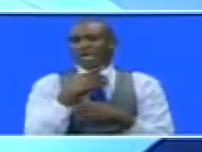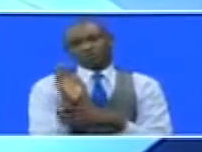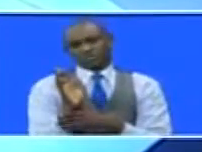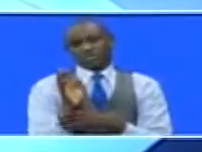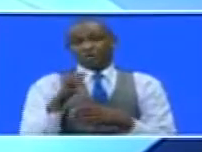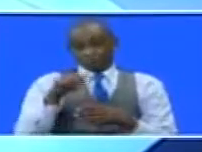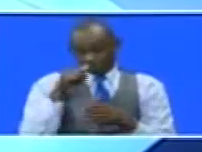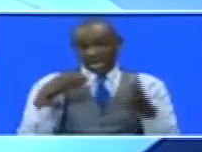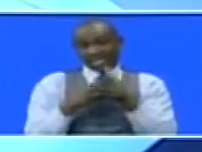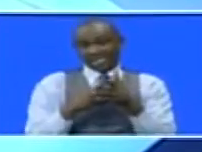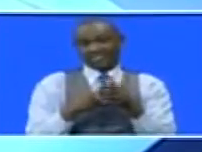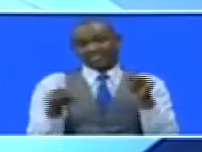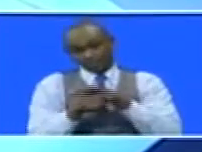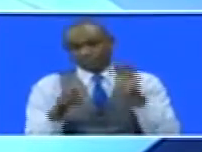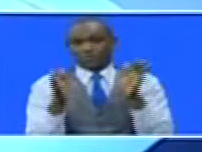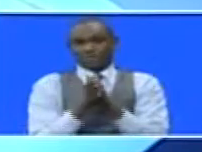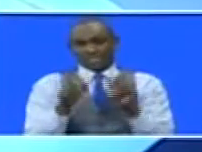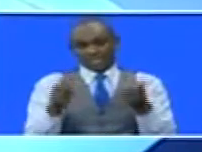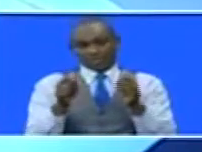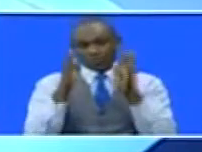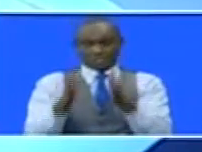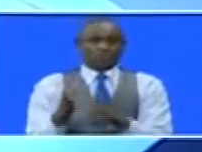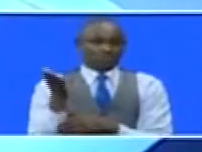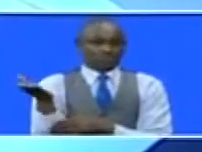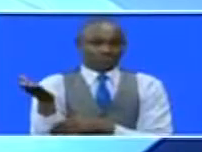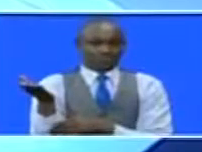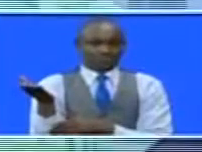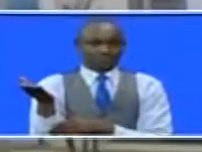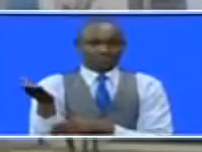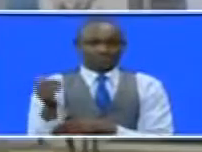and journalist Joshua Arap.